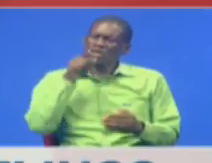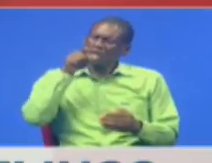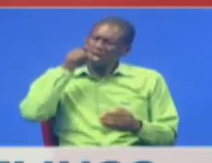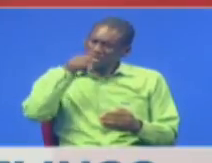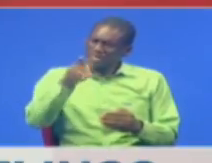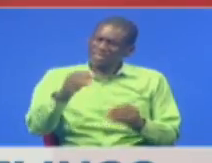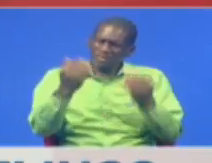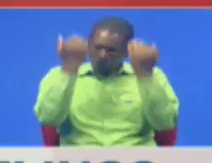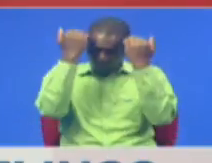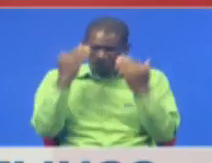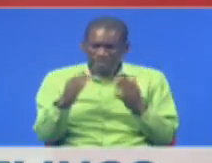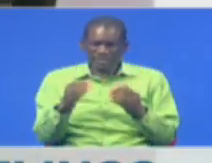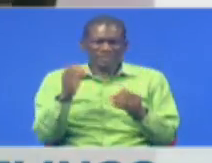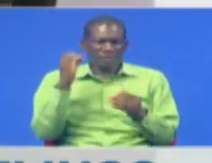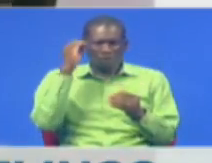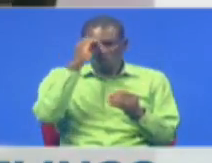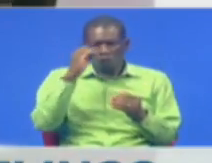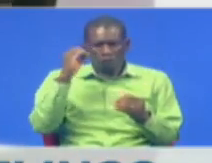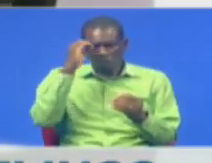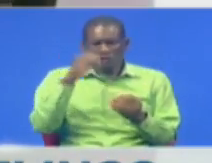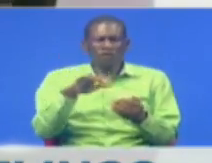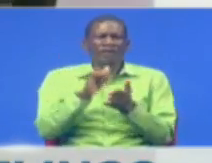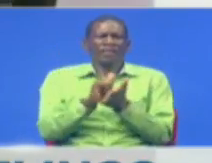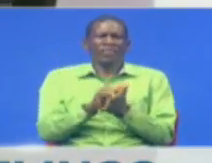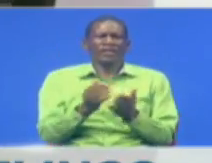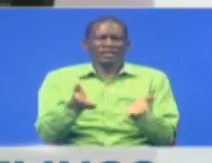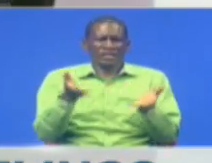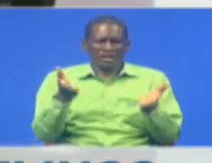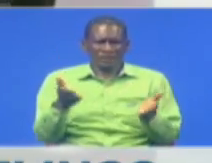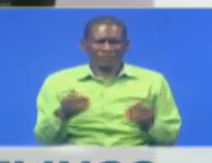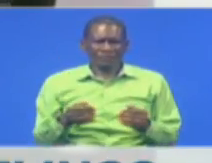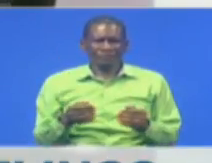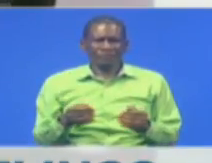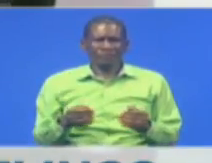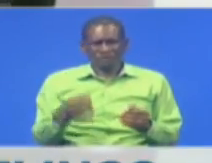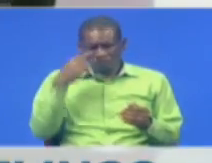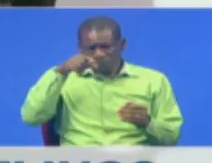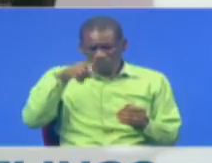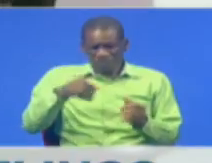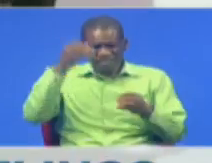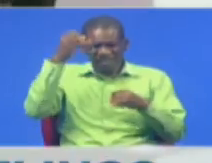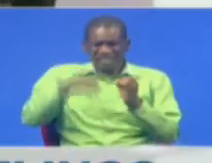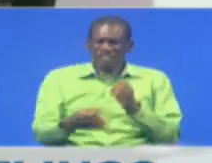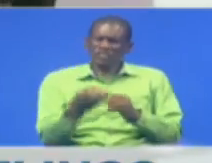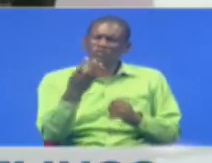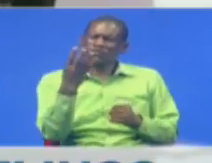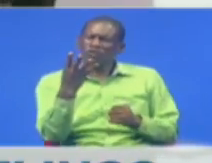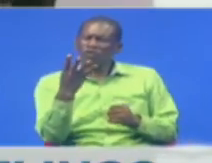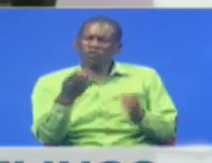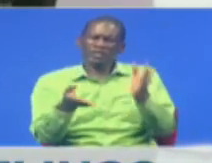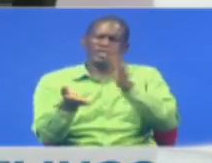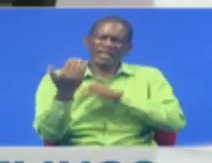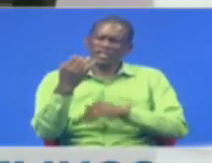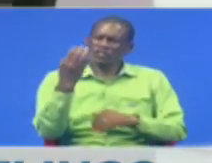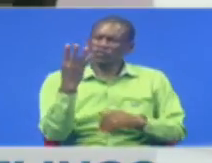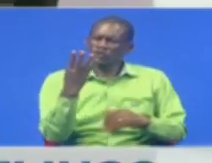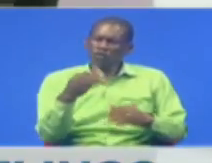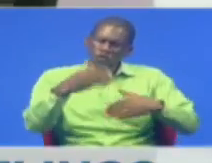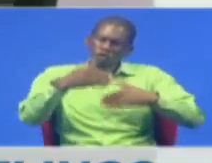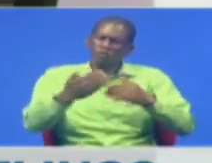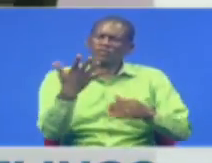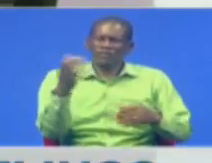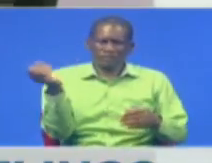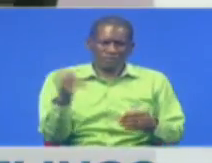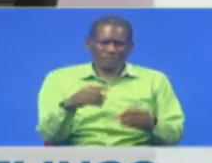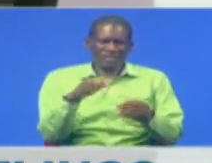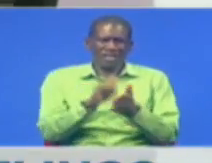opinion that then, for this last four, now almost 5 months,